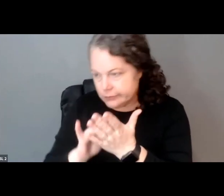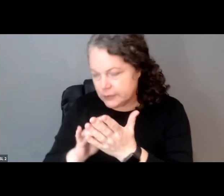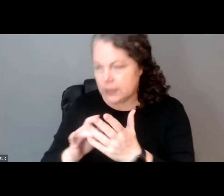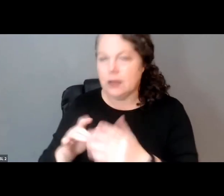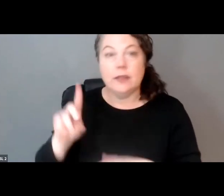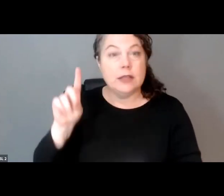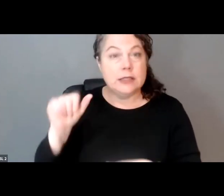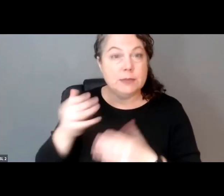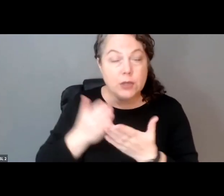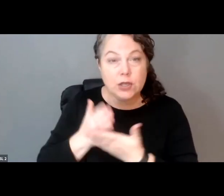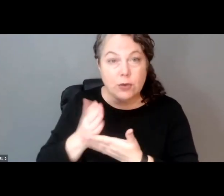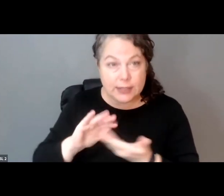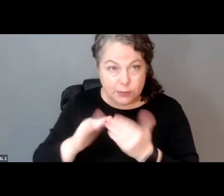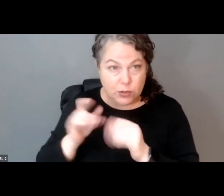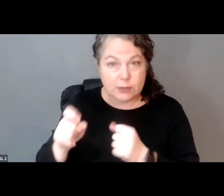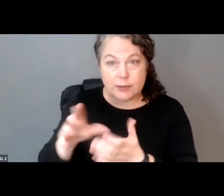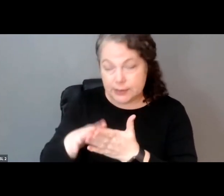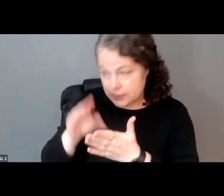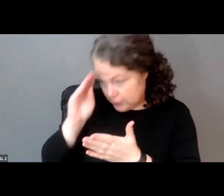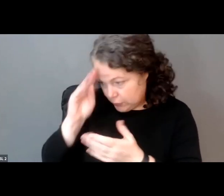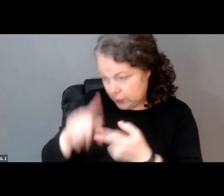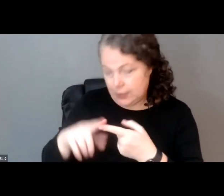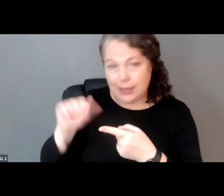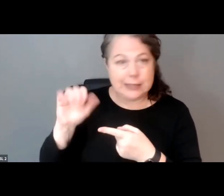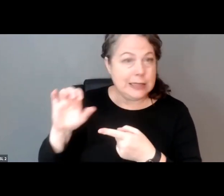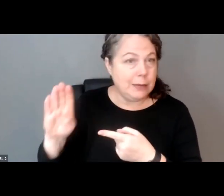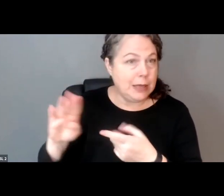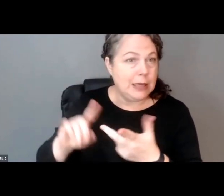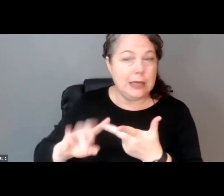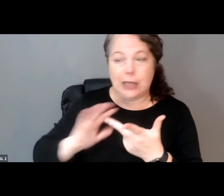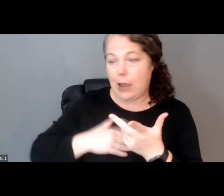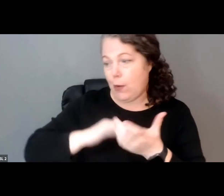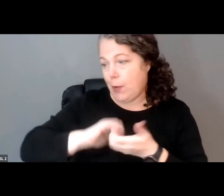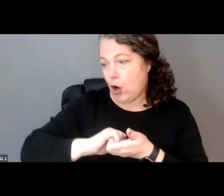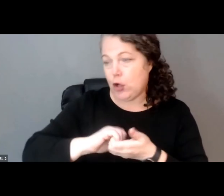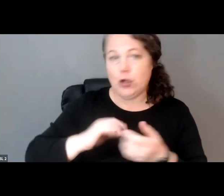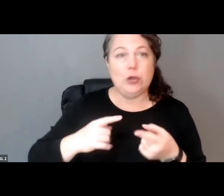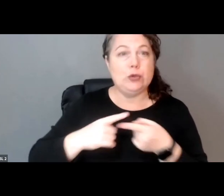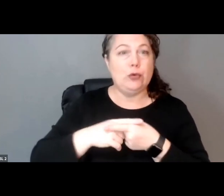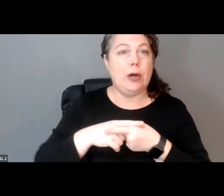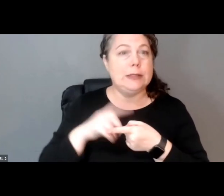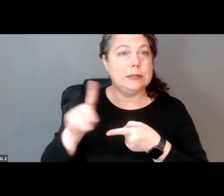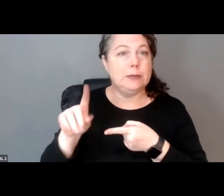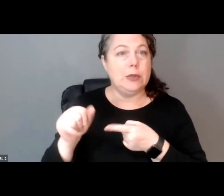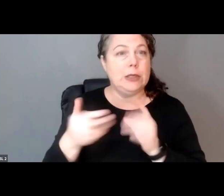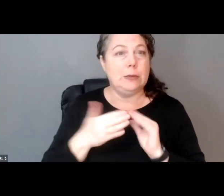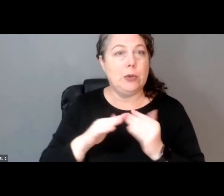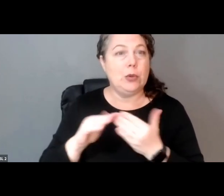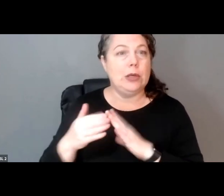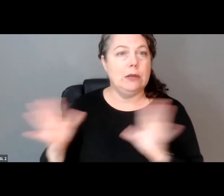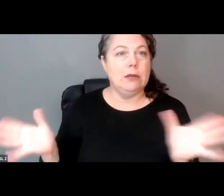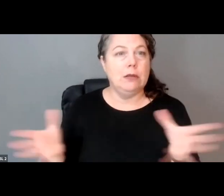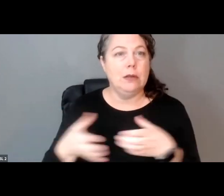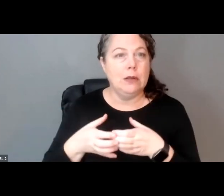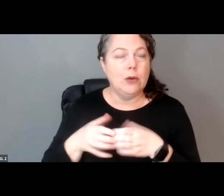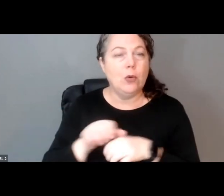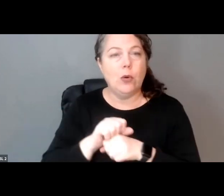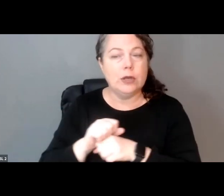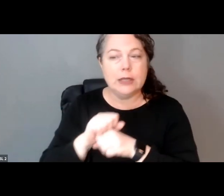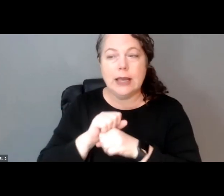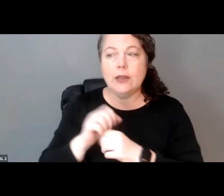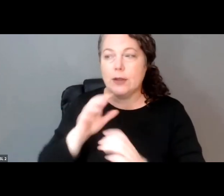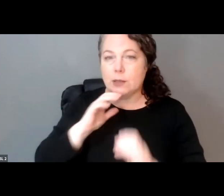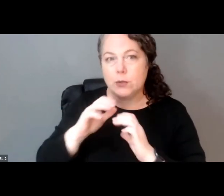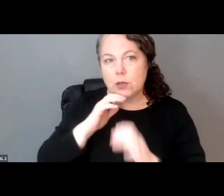community, at ACB, at our partners, the cross-disability community, to work with and communicate the availability